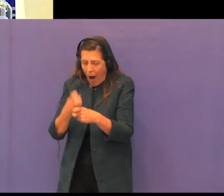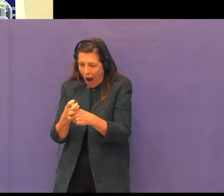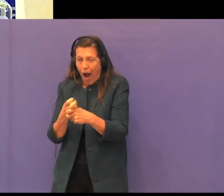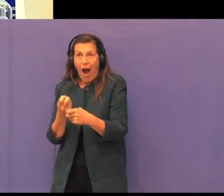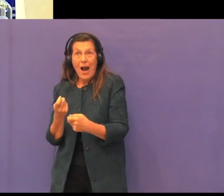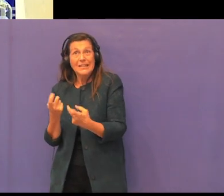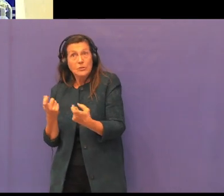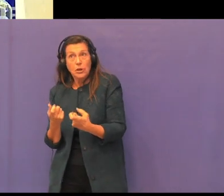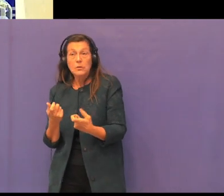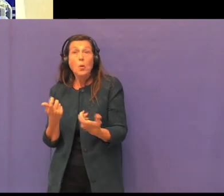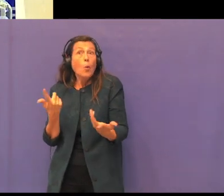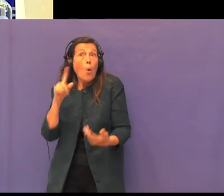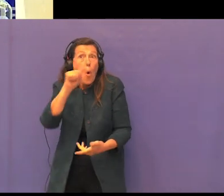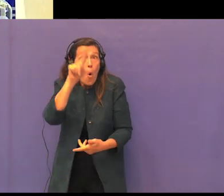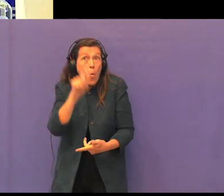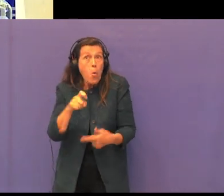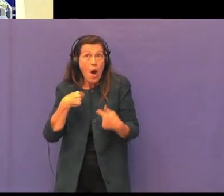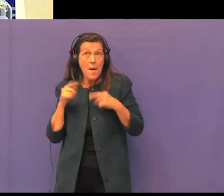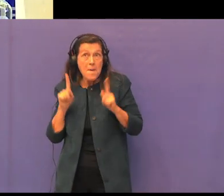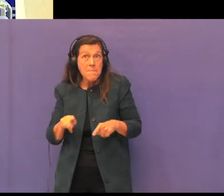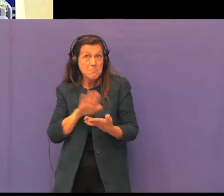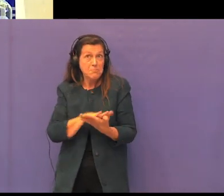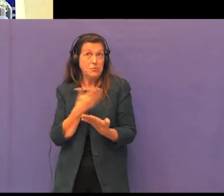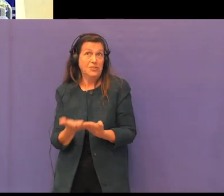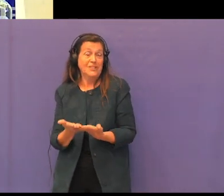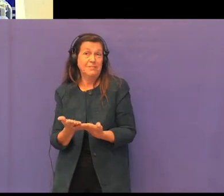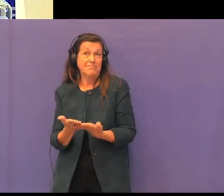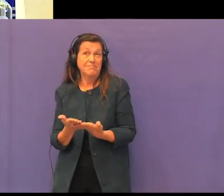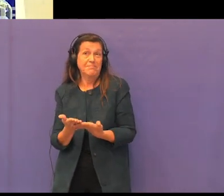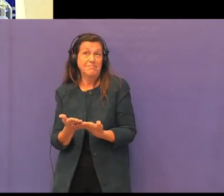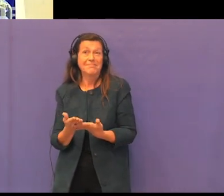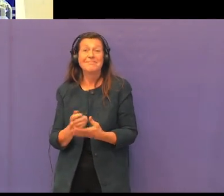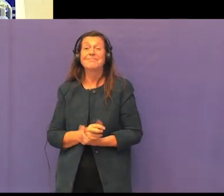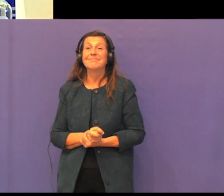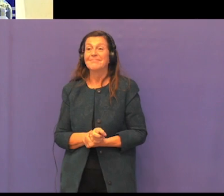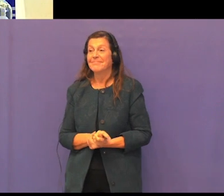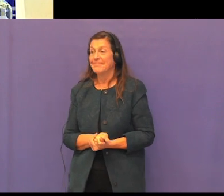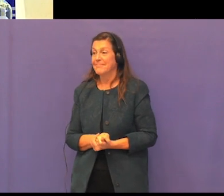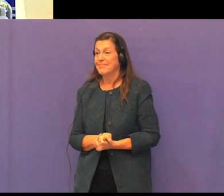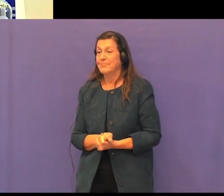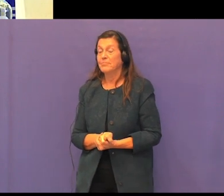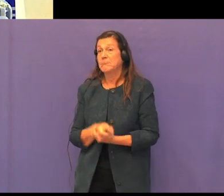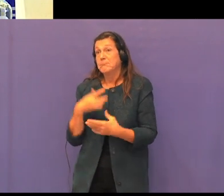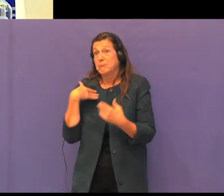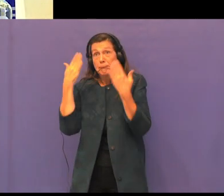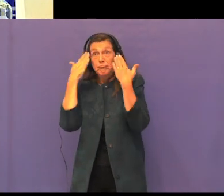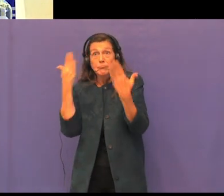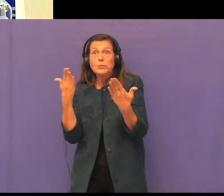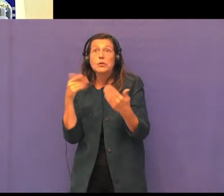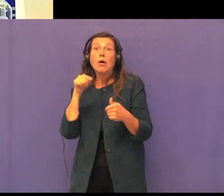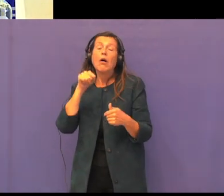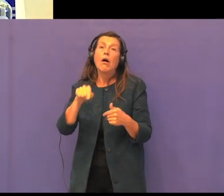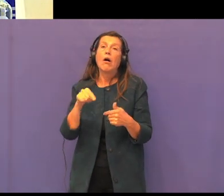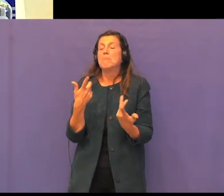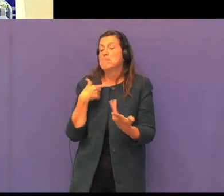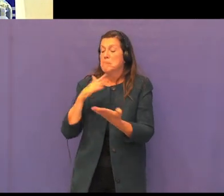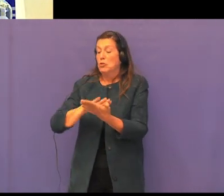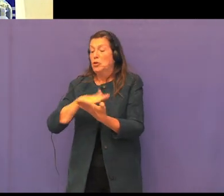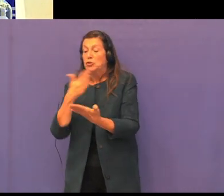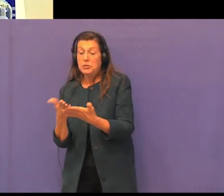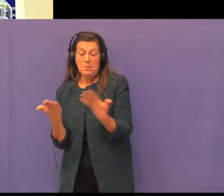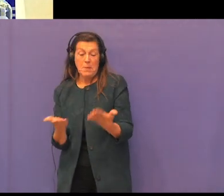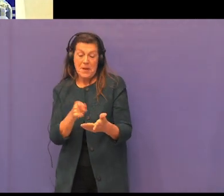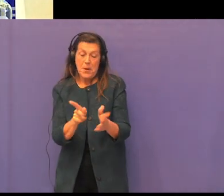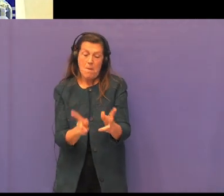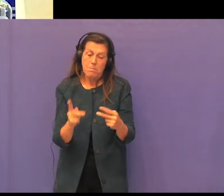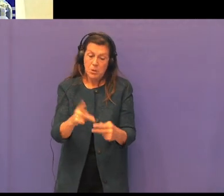I don't know, something for a product or something that could be bad for the world in a wider sense? Well, I think